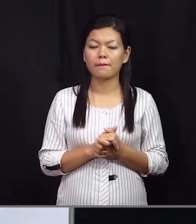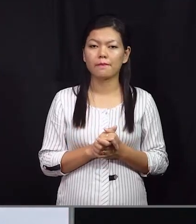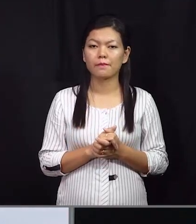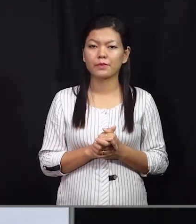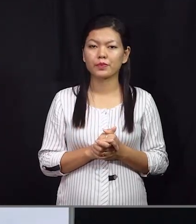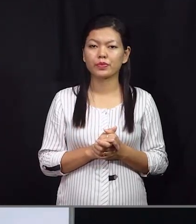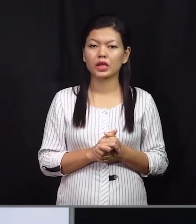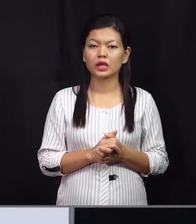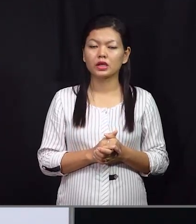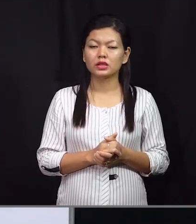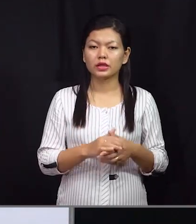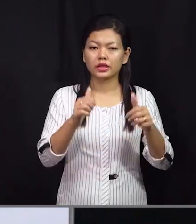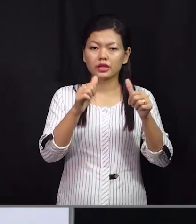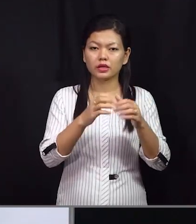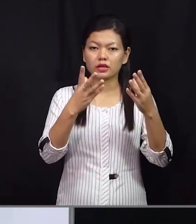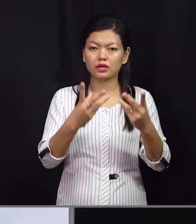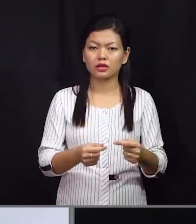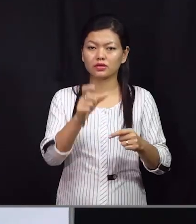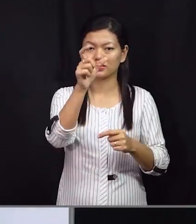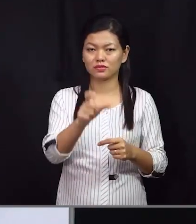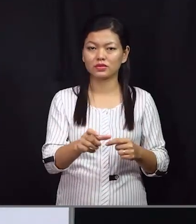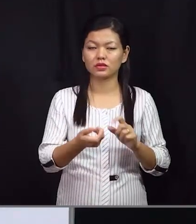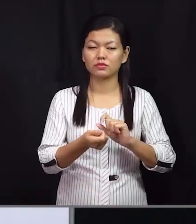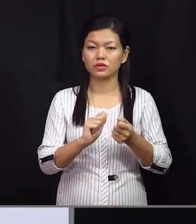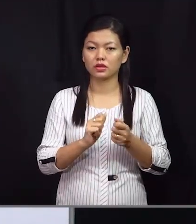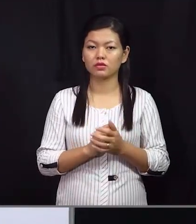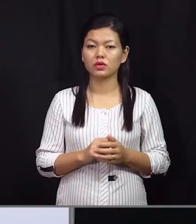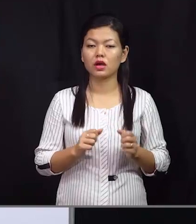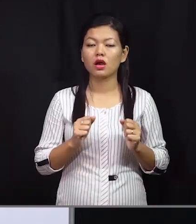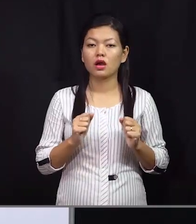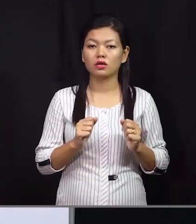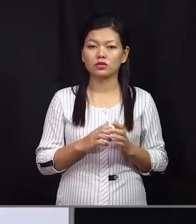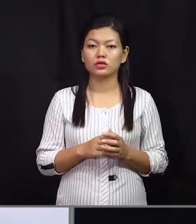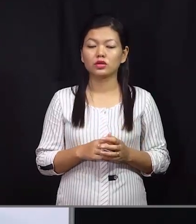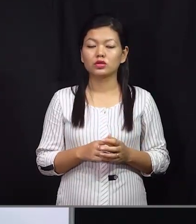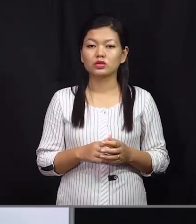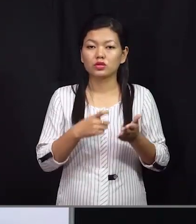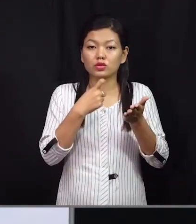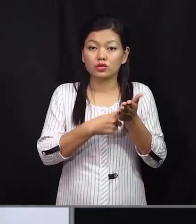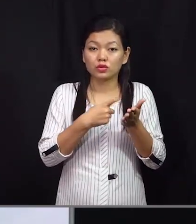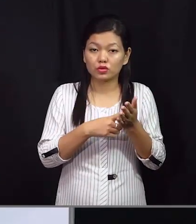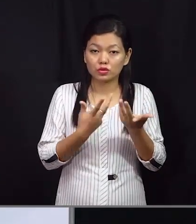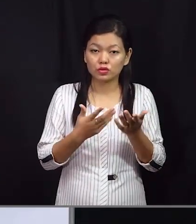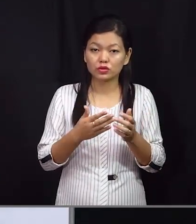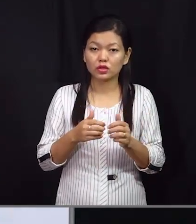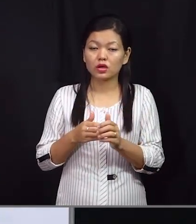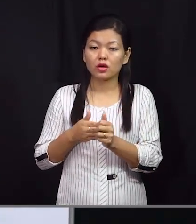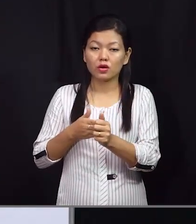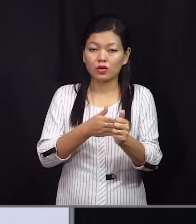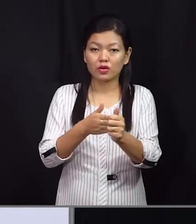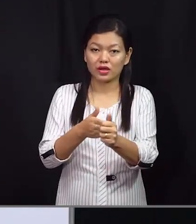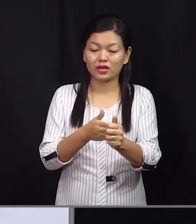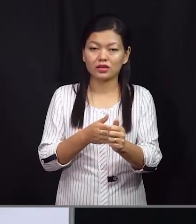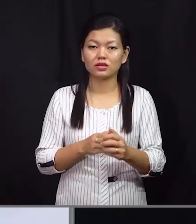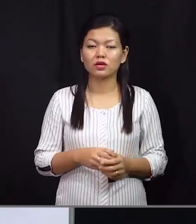for chartered accountant, isn't it? Institute of Chartered Accountant provides certain guidelines, certain code of conduct, okay, so